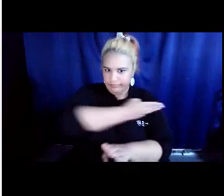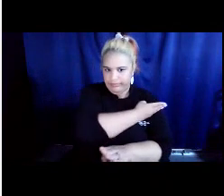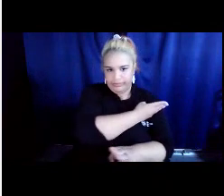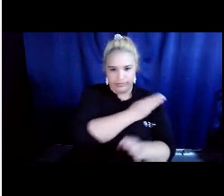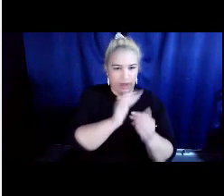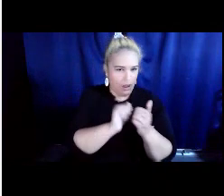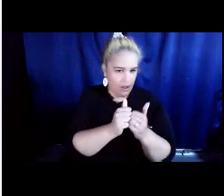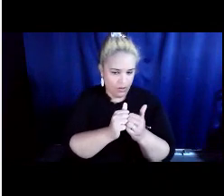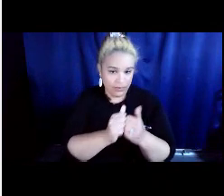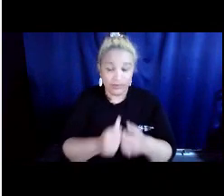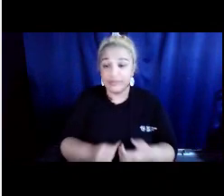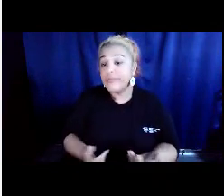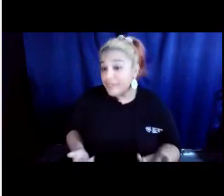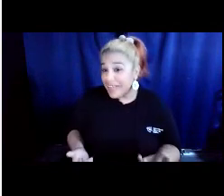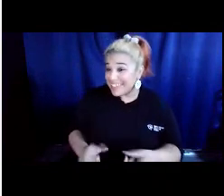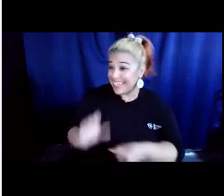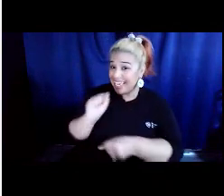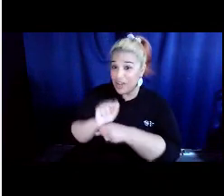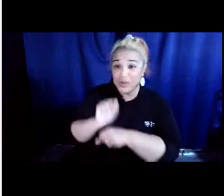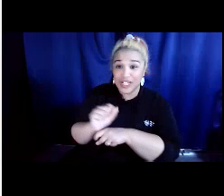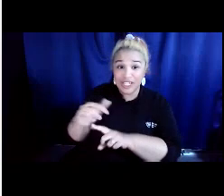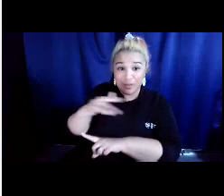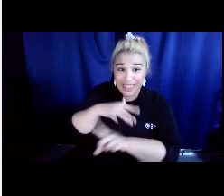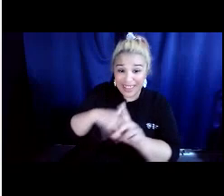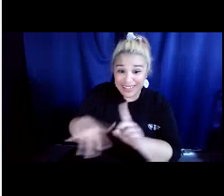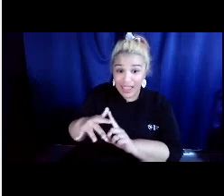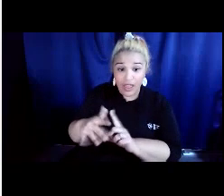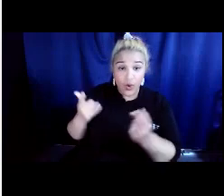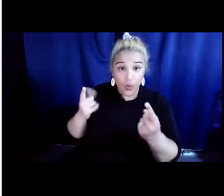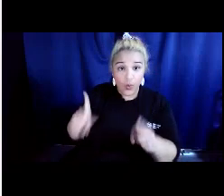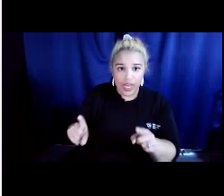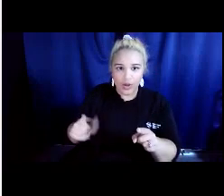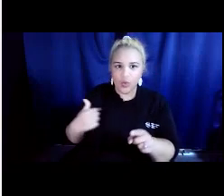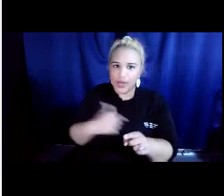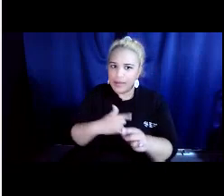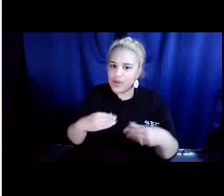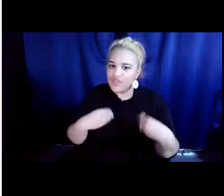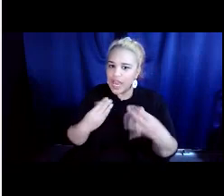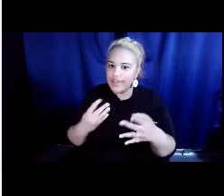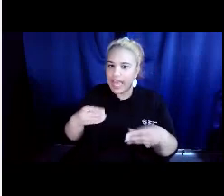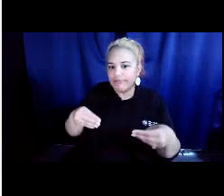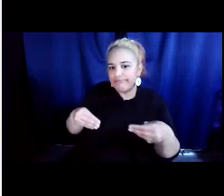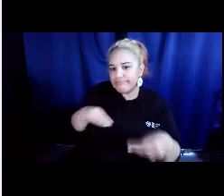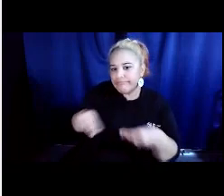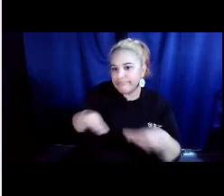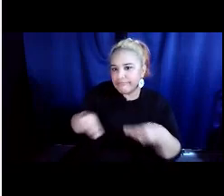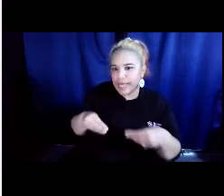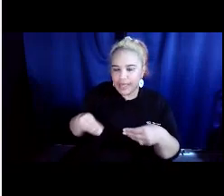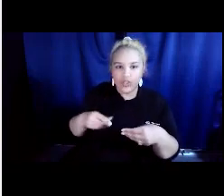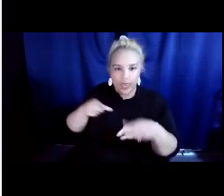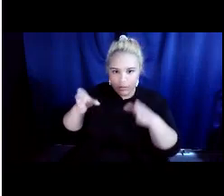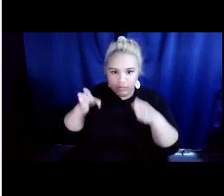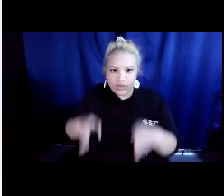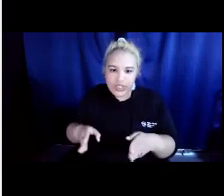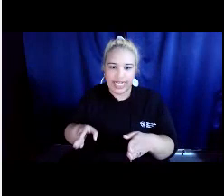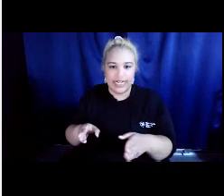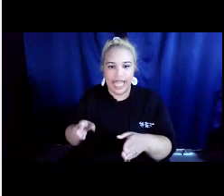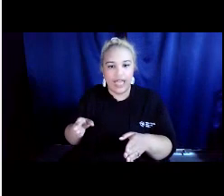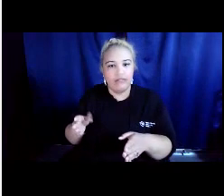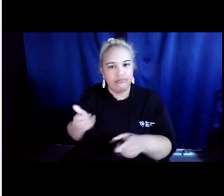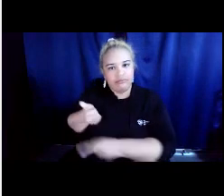workplace enables individuals the flexibility to perform work in a way that works best for them. This can lead to